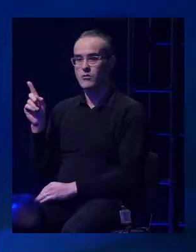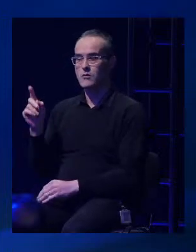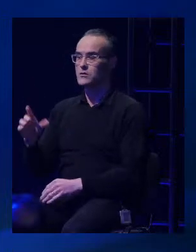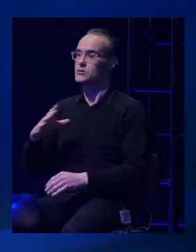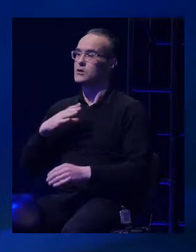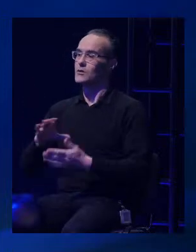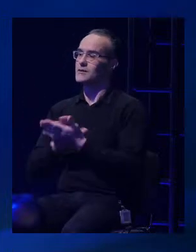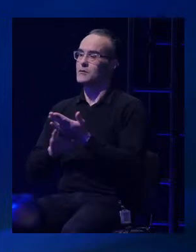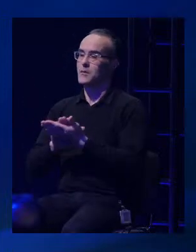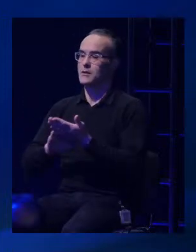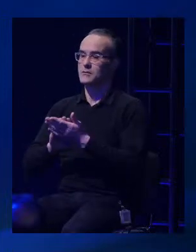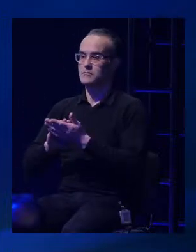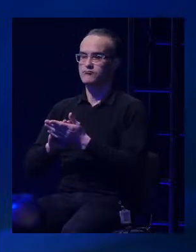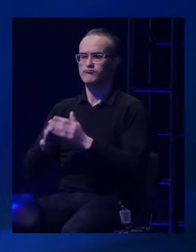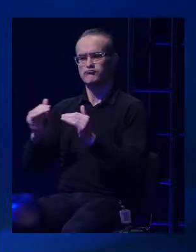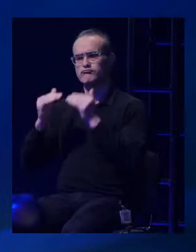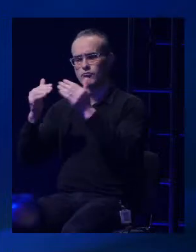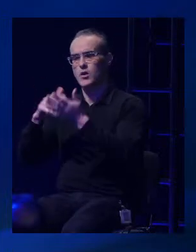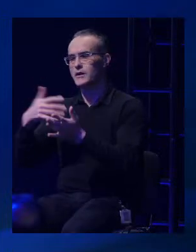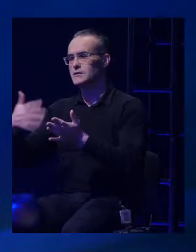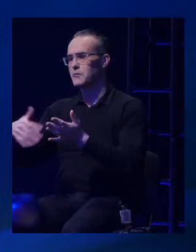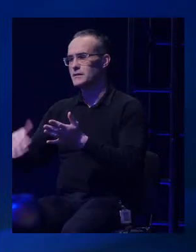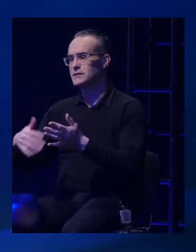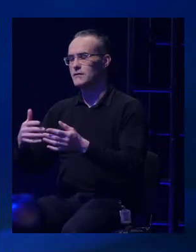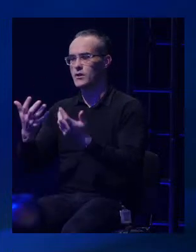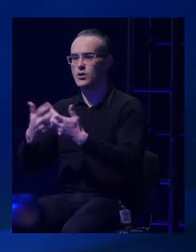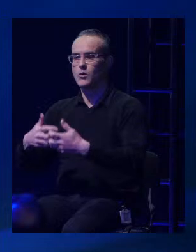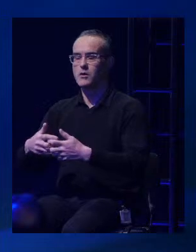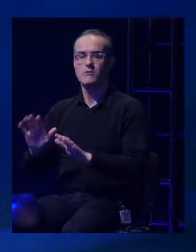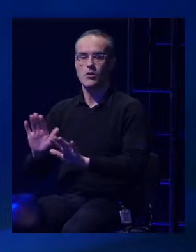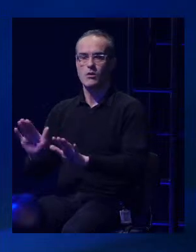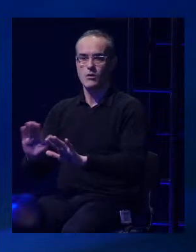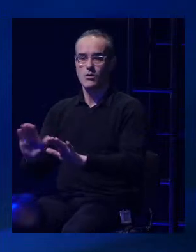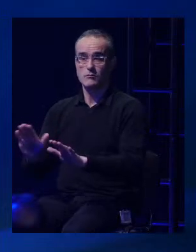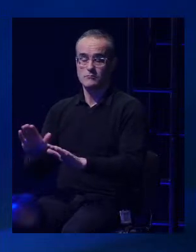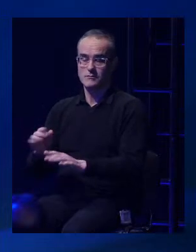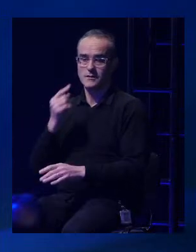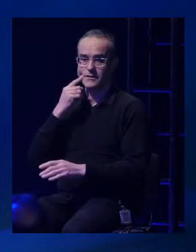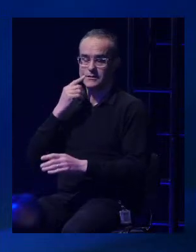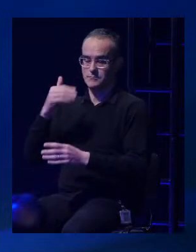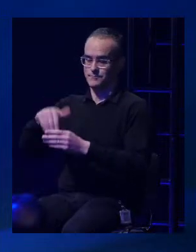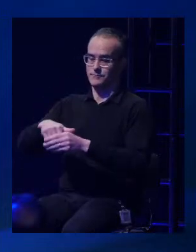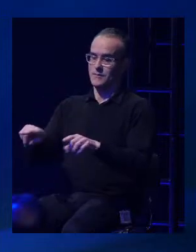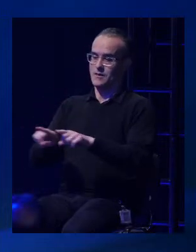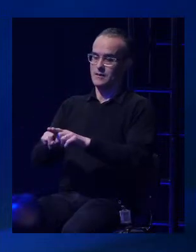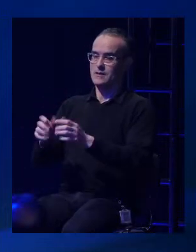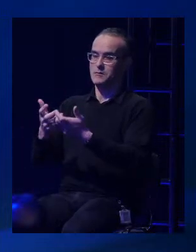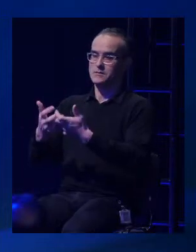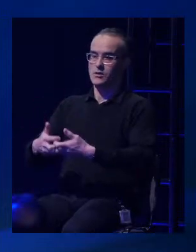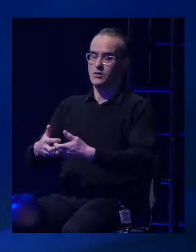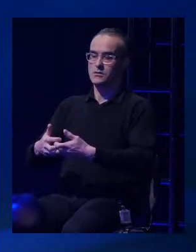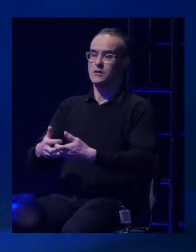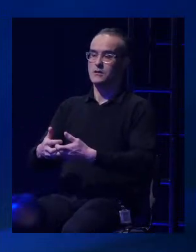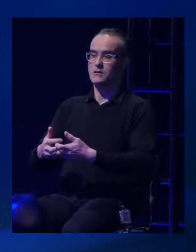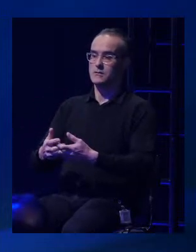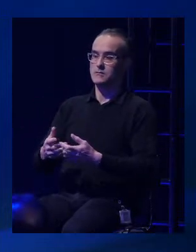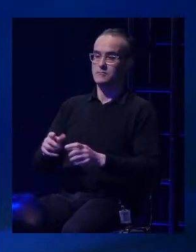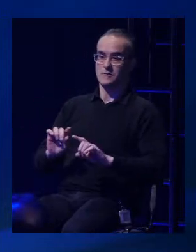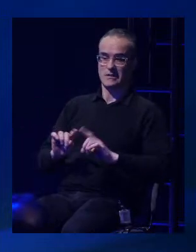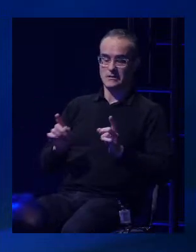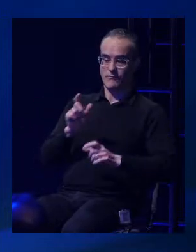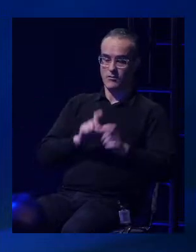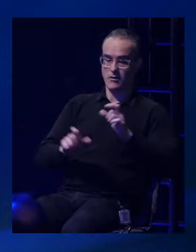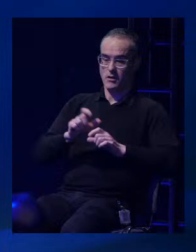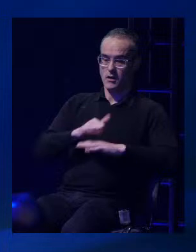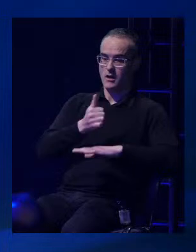use more expensive equipment or a complicated chain of equipment. You can simply do it within the same device that you've been doing the rest of your color-based tasks